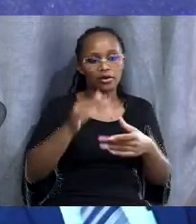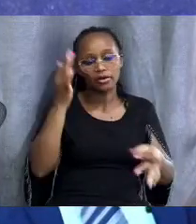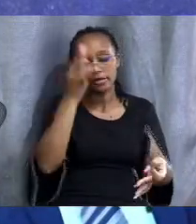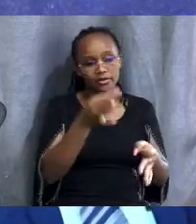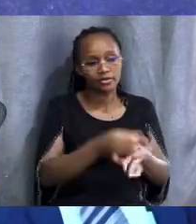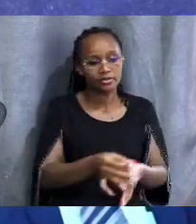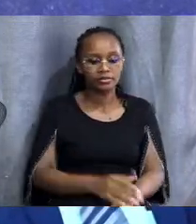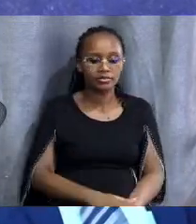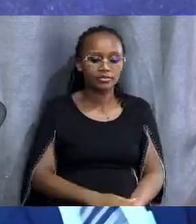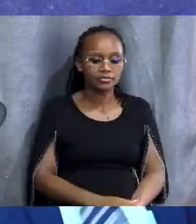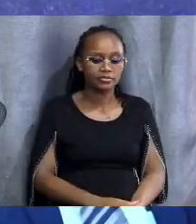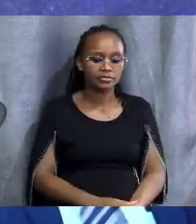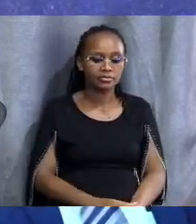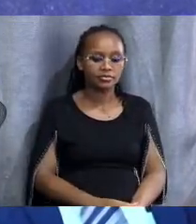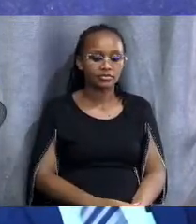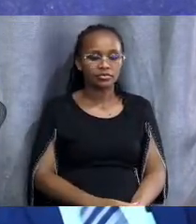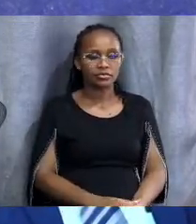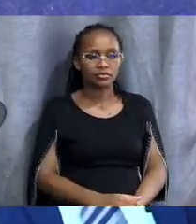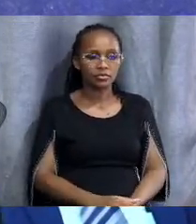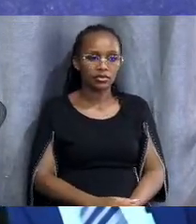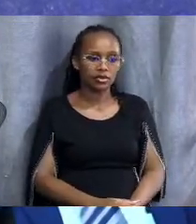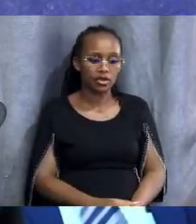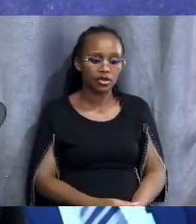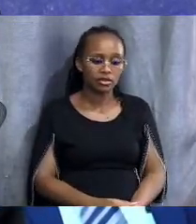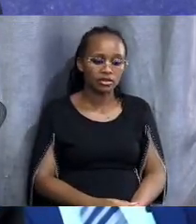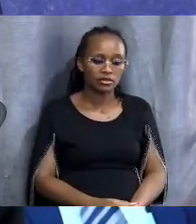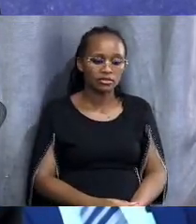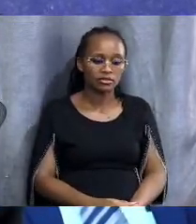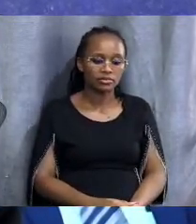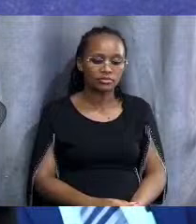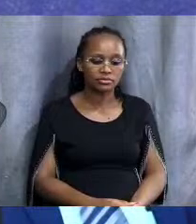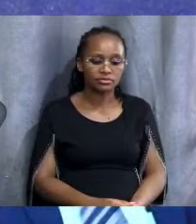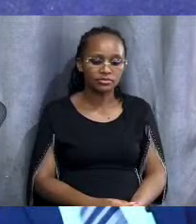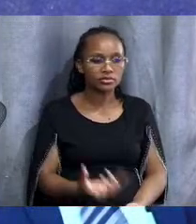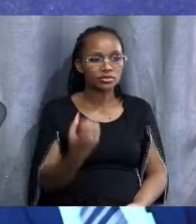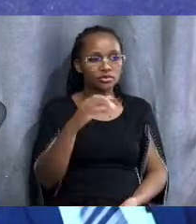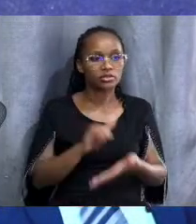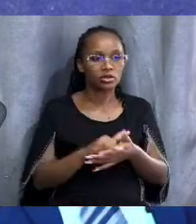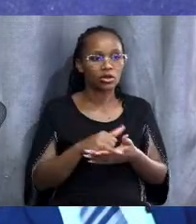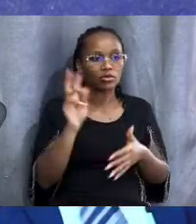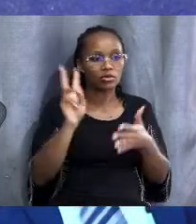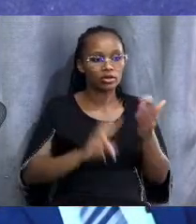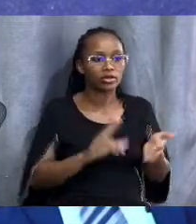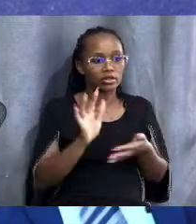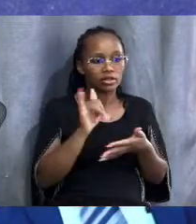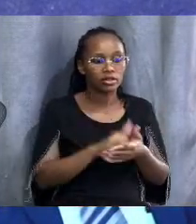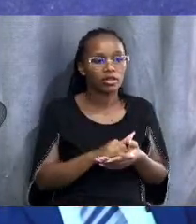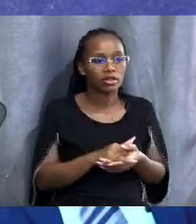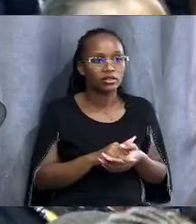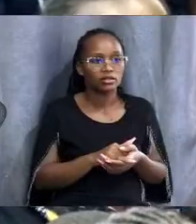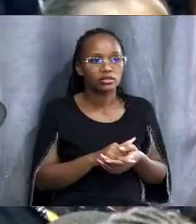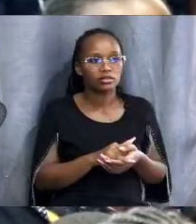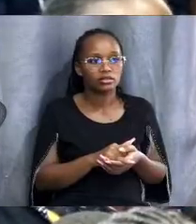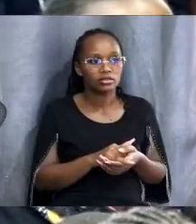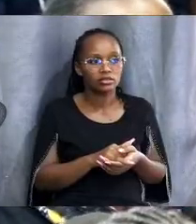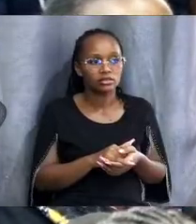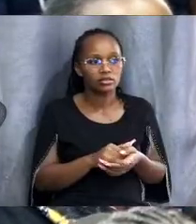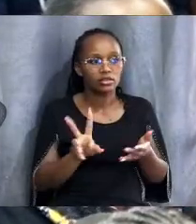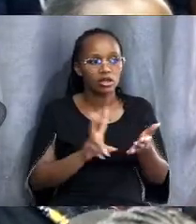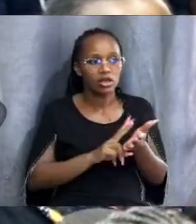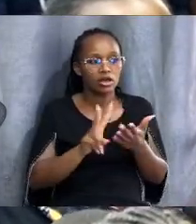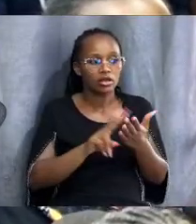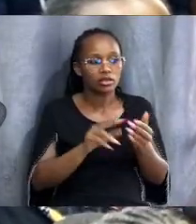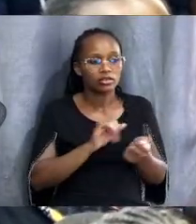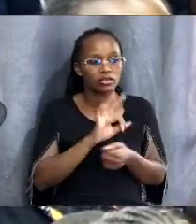imani. Na kwa hivyo hapa tunasoma aya ya sura ya